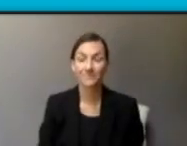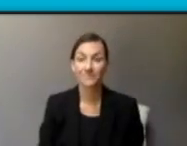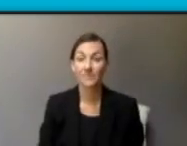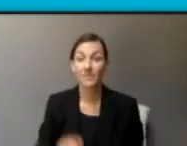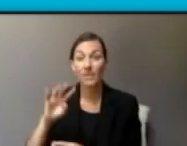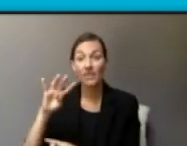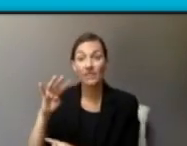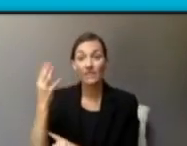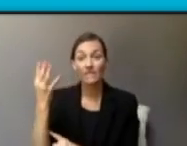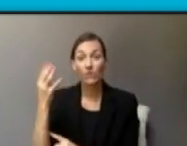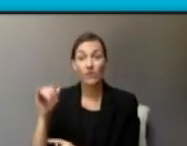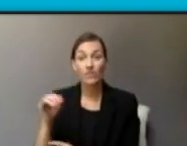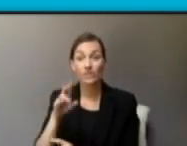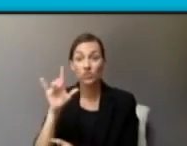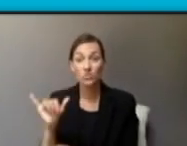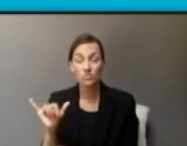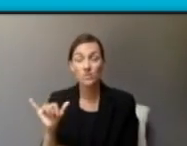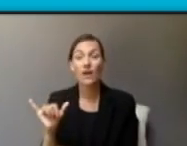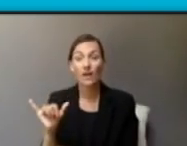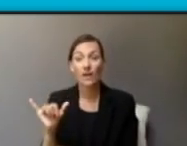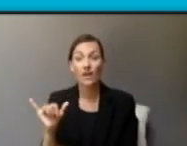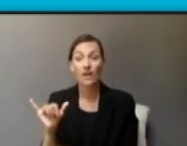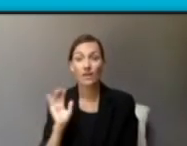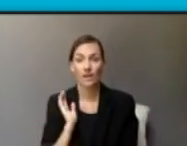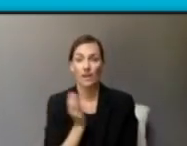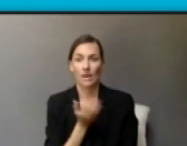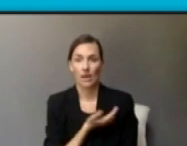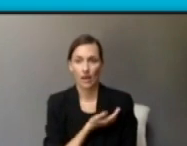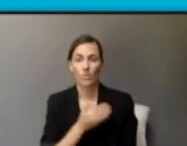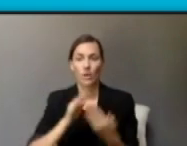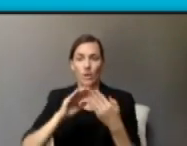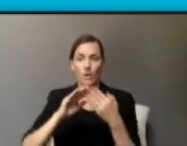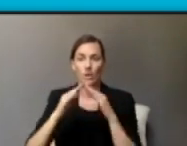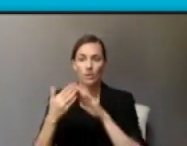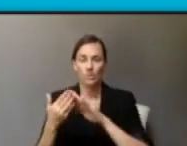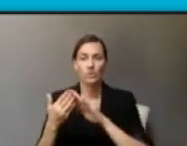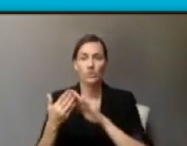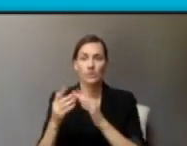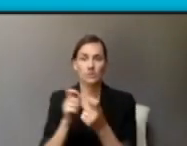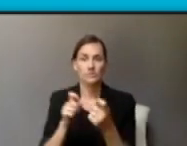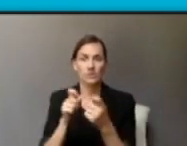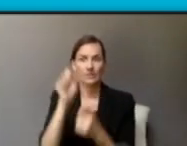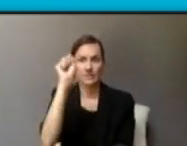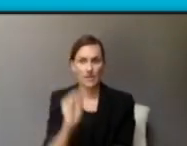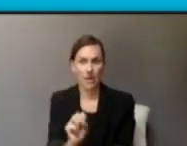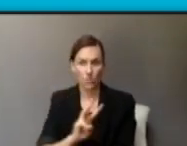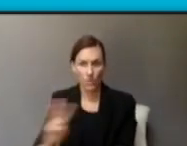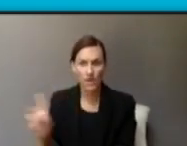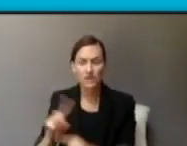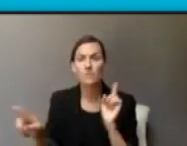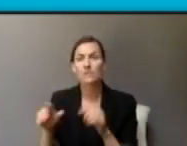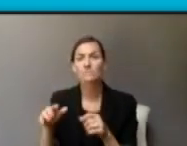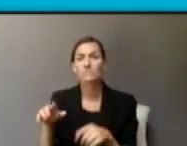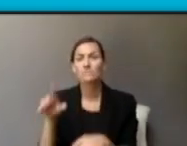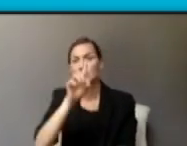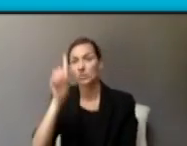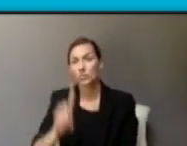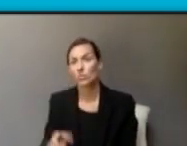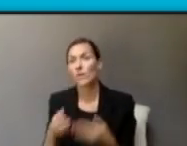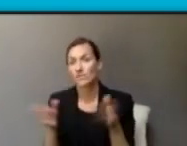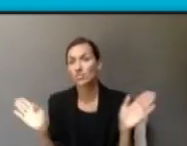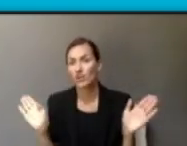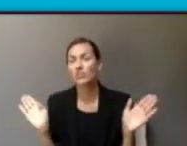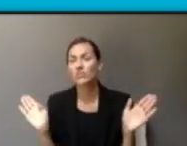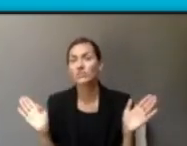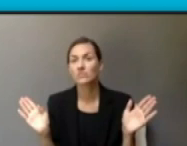of July, our community, specifically Southwest, but Detroit in general,